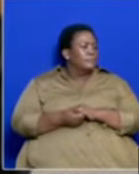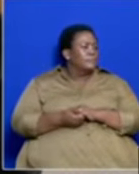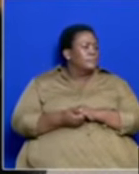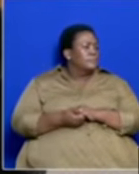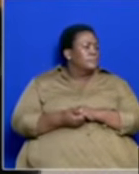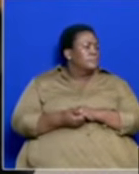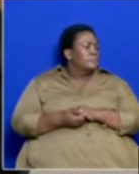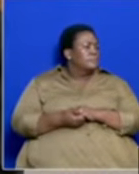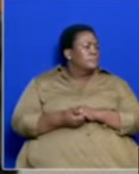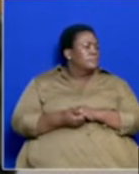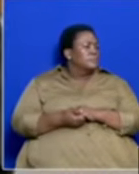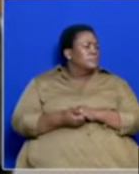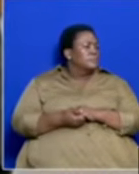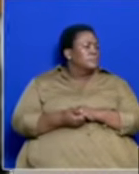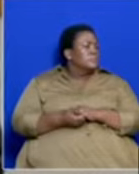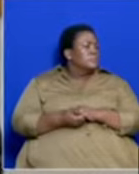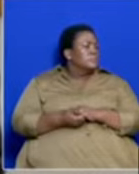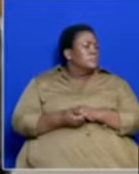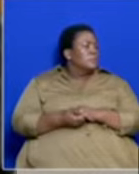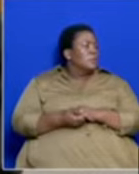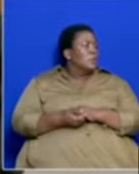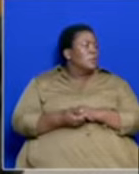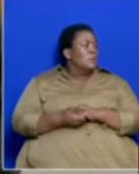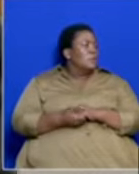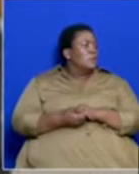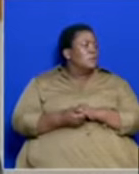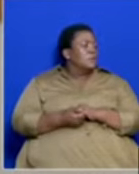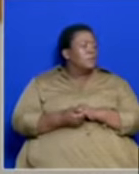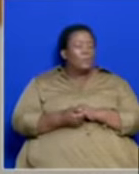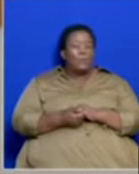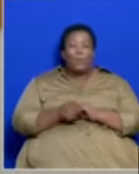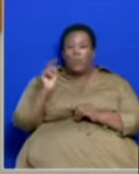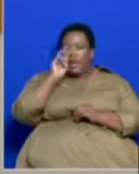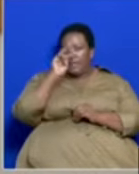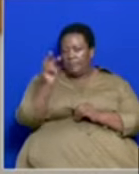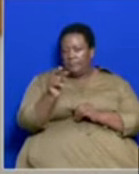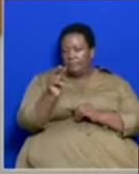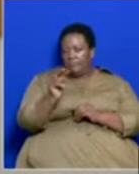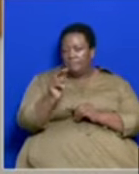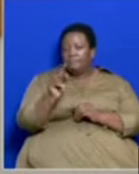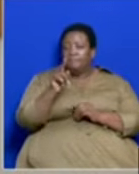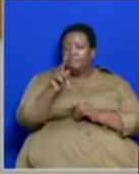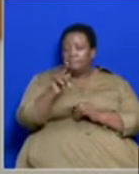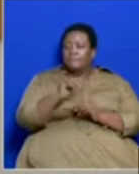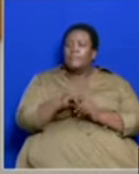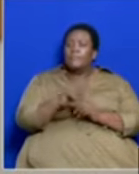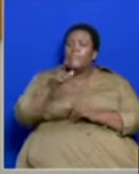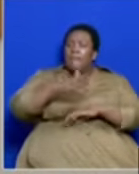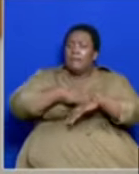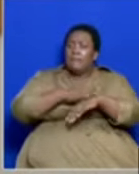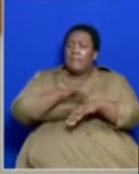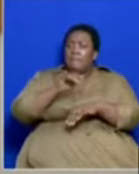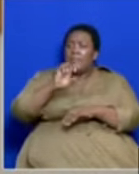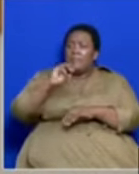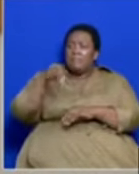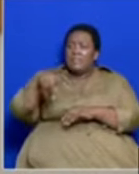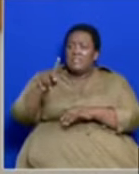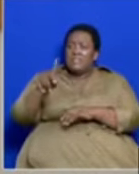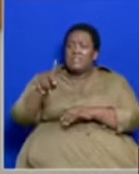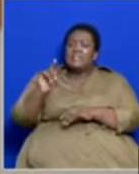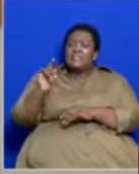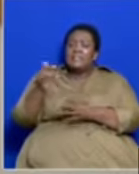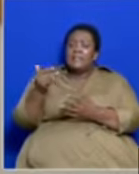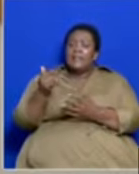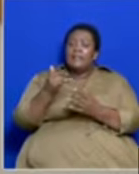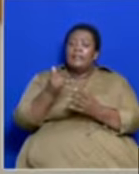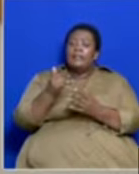in your view, considering that by that time EMPD was armed with the complainant statement made to